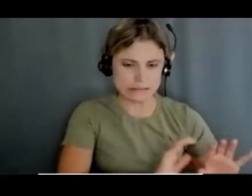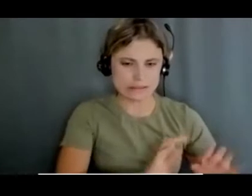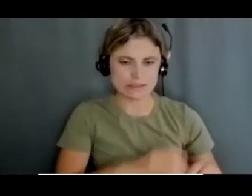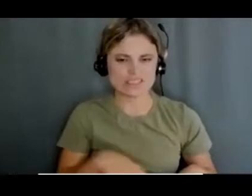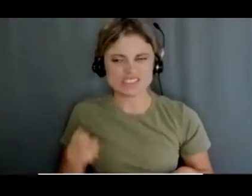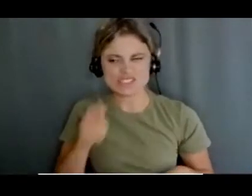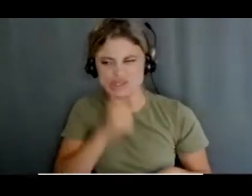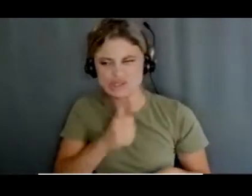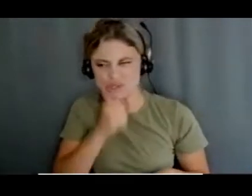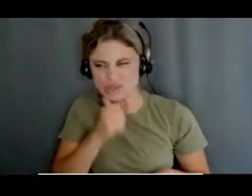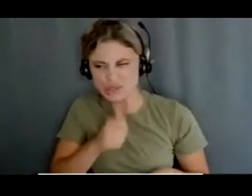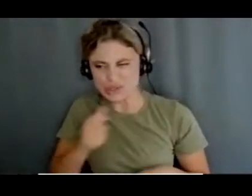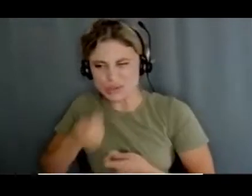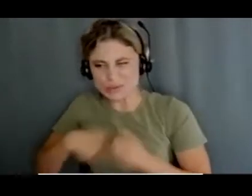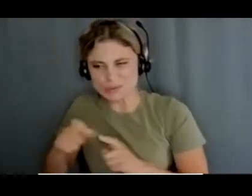a girl.